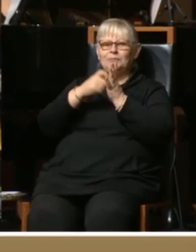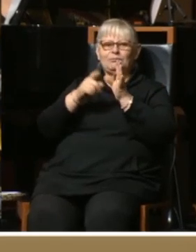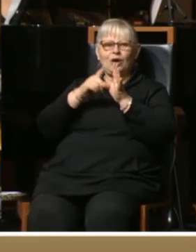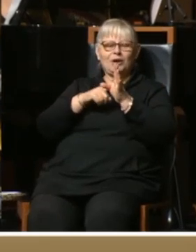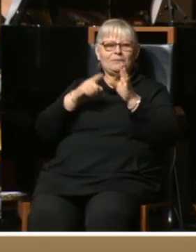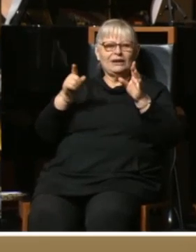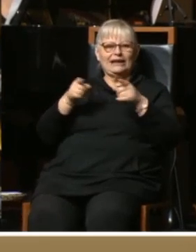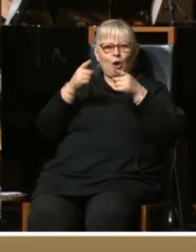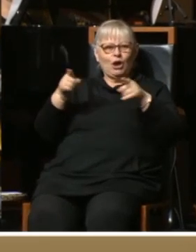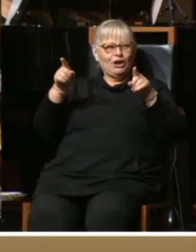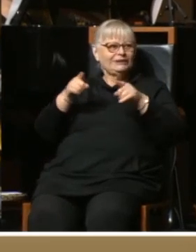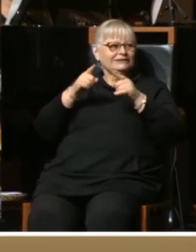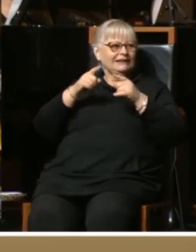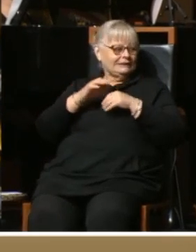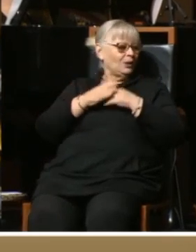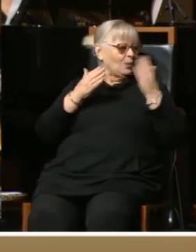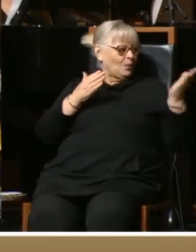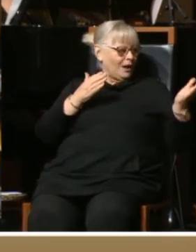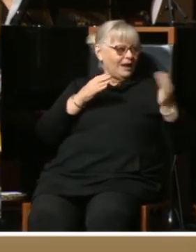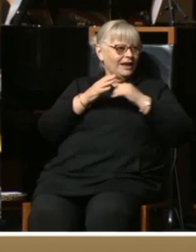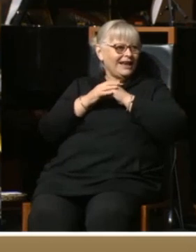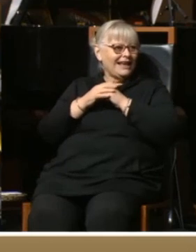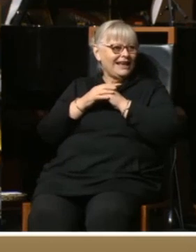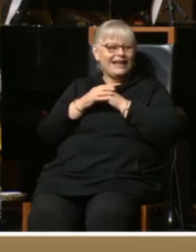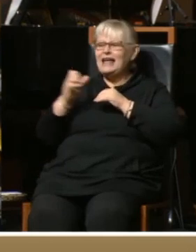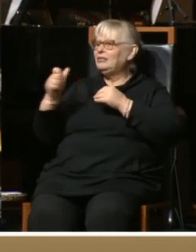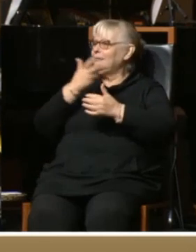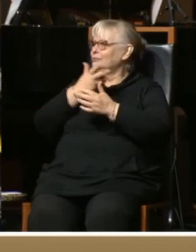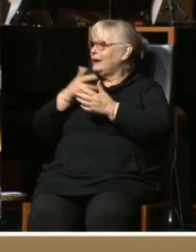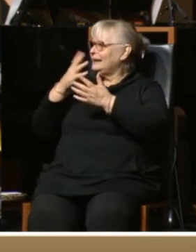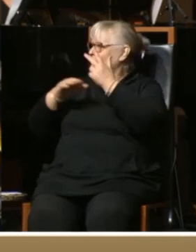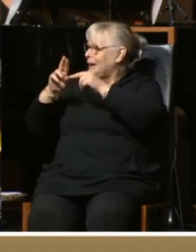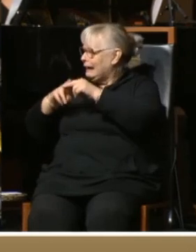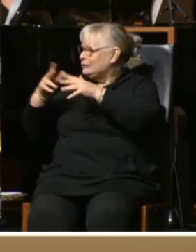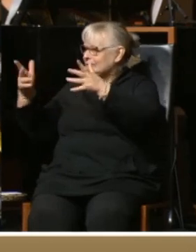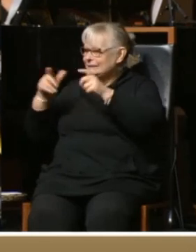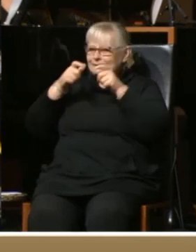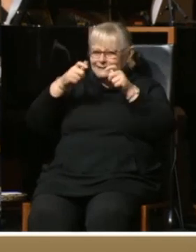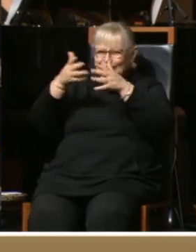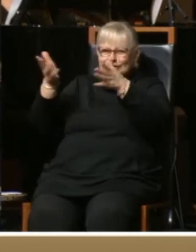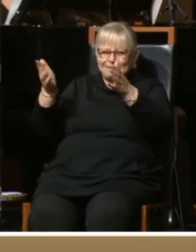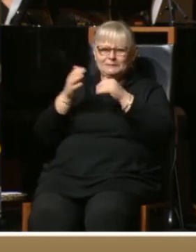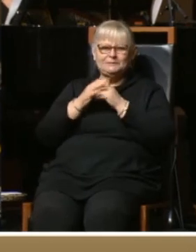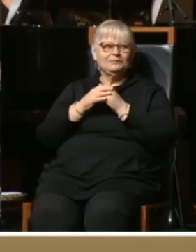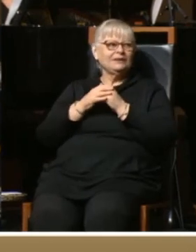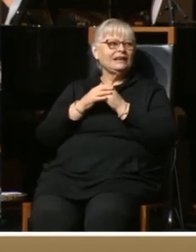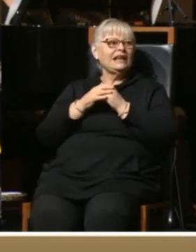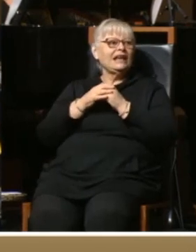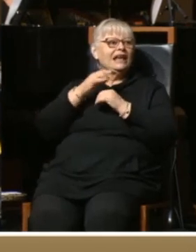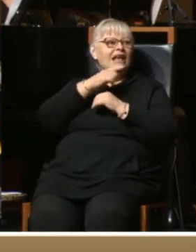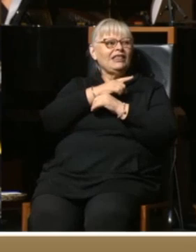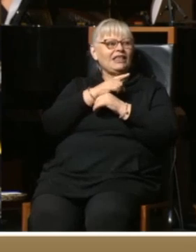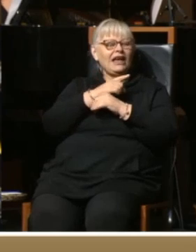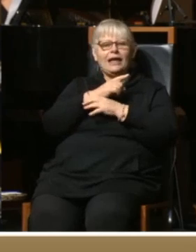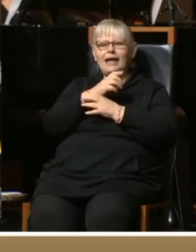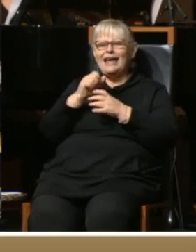Concert Choir, and of course they're proud parents and custodians, and they are under the guidance